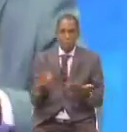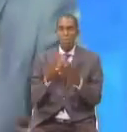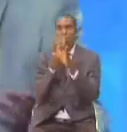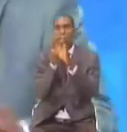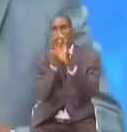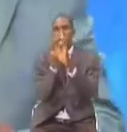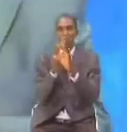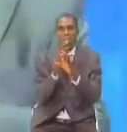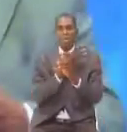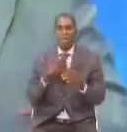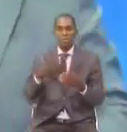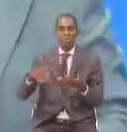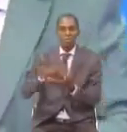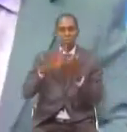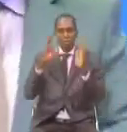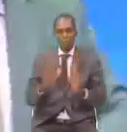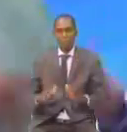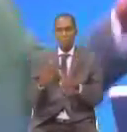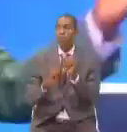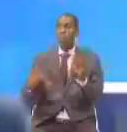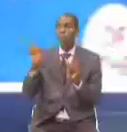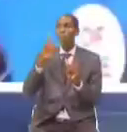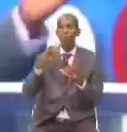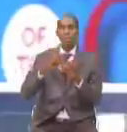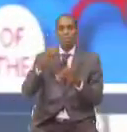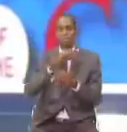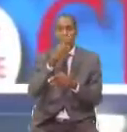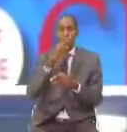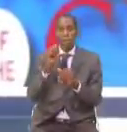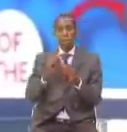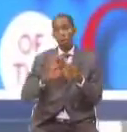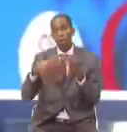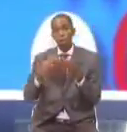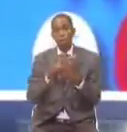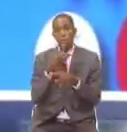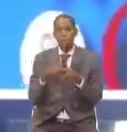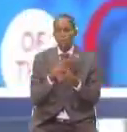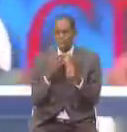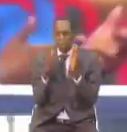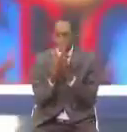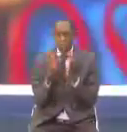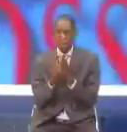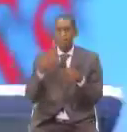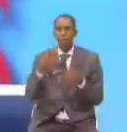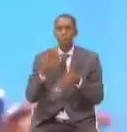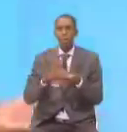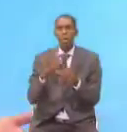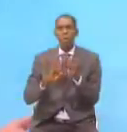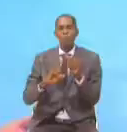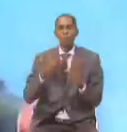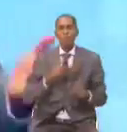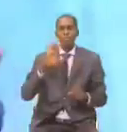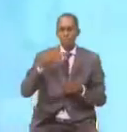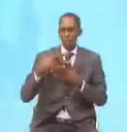trumpeters and the choir from all nations, and then prayer is going on everywhere, and your heart is drawn to